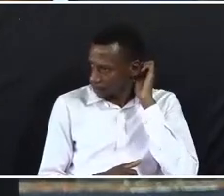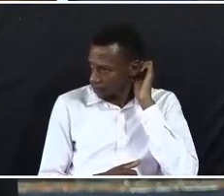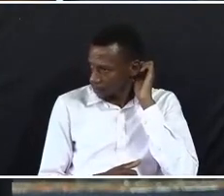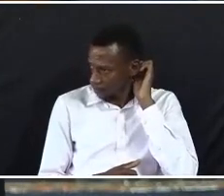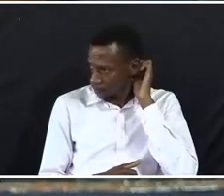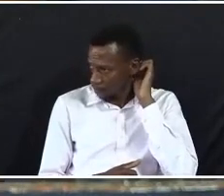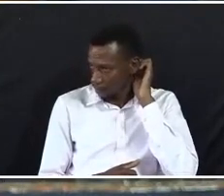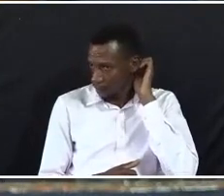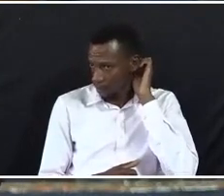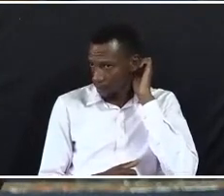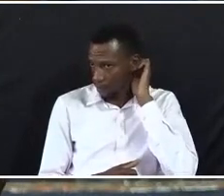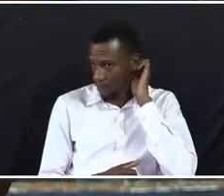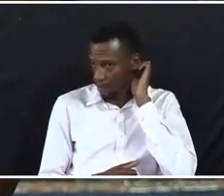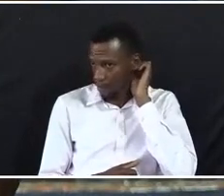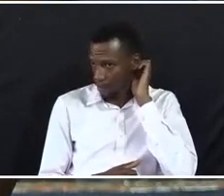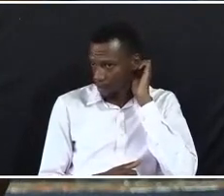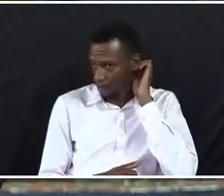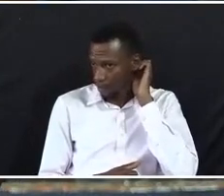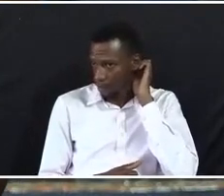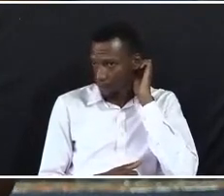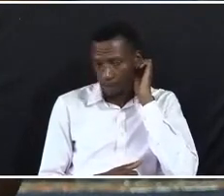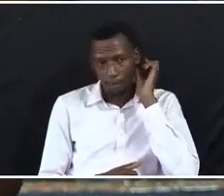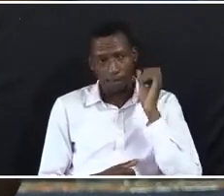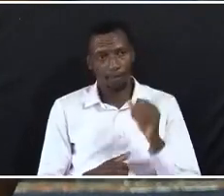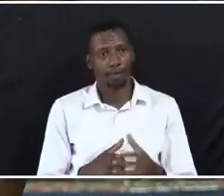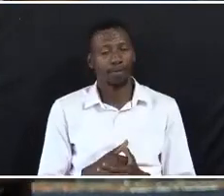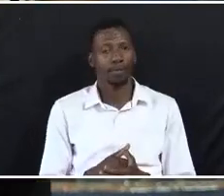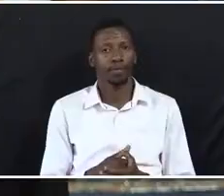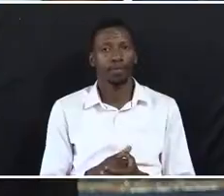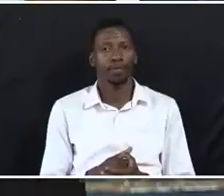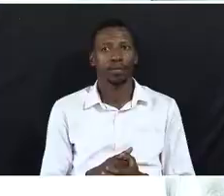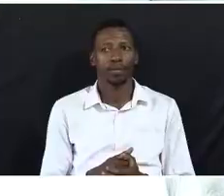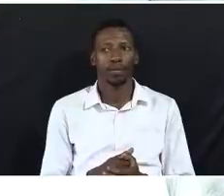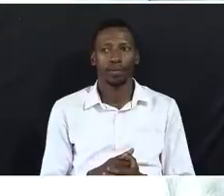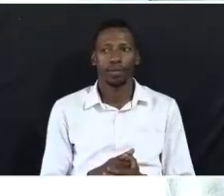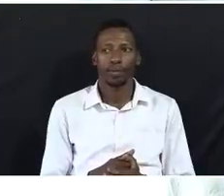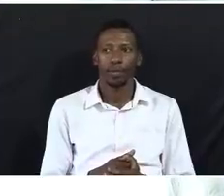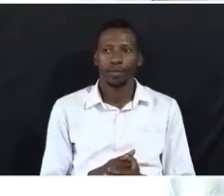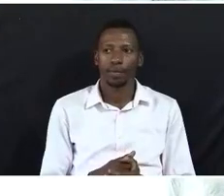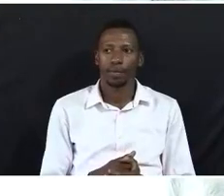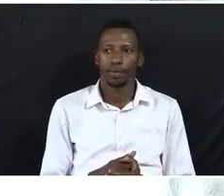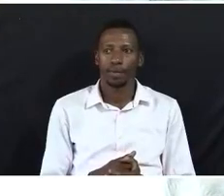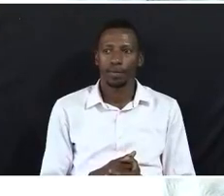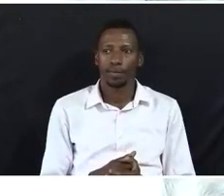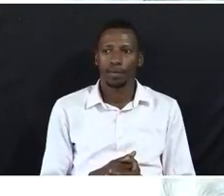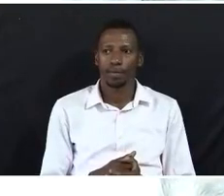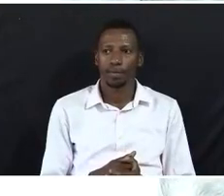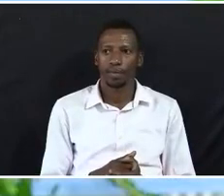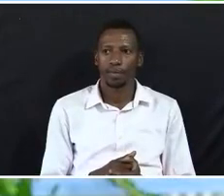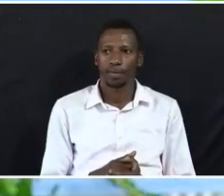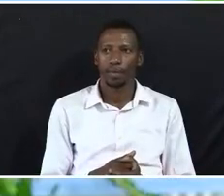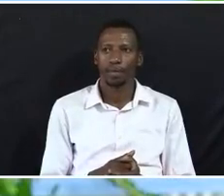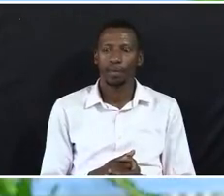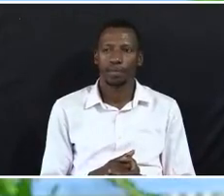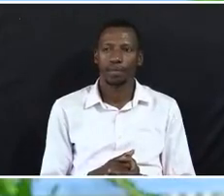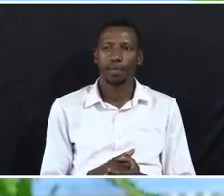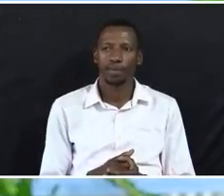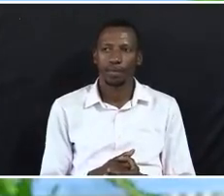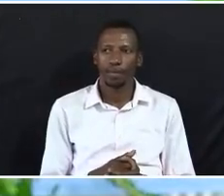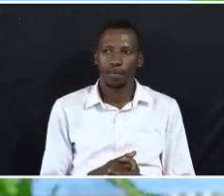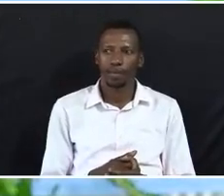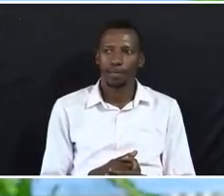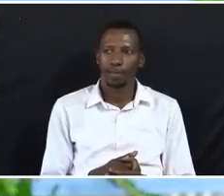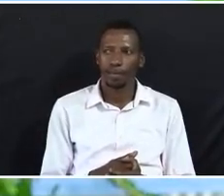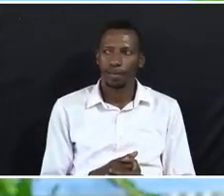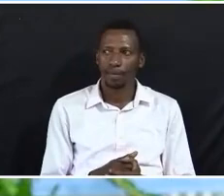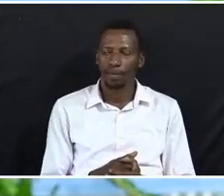banker. So that when I return, I receive it back with interest." So take the bag of gold from him and give it to the with 10 bags. For whatever has